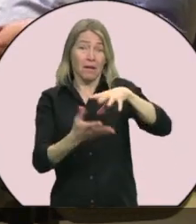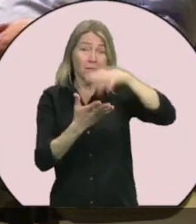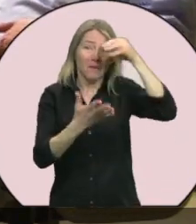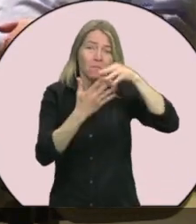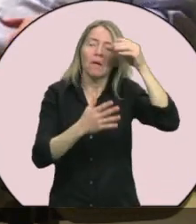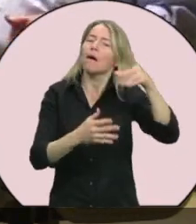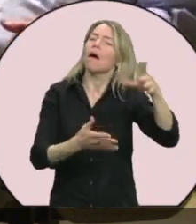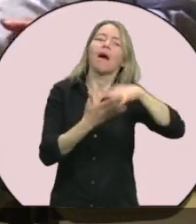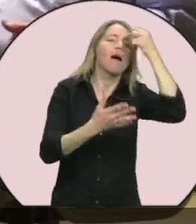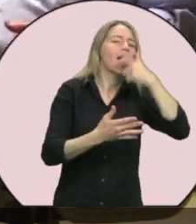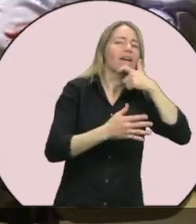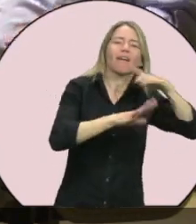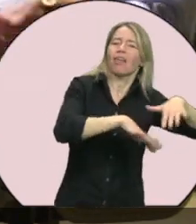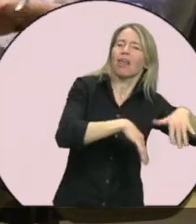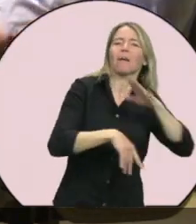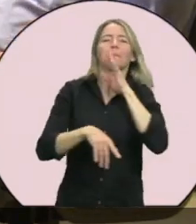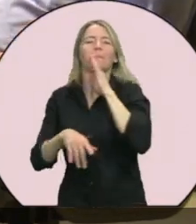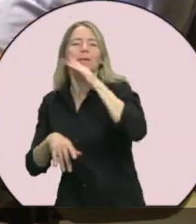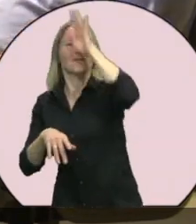wasn't speaking English, it was